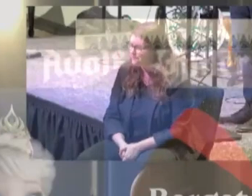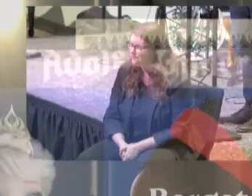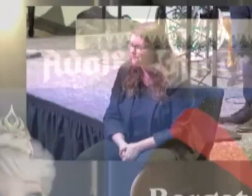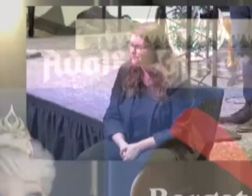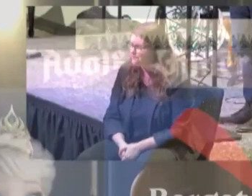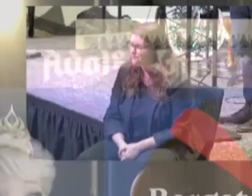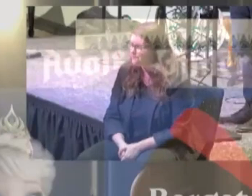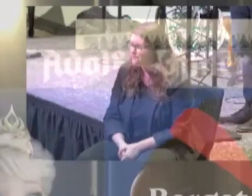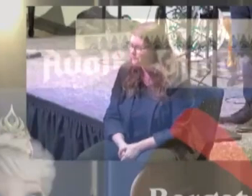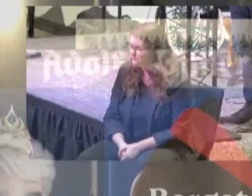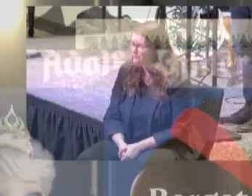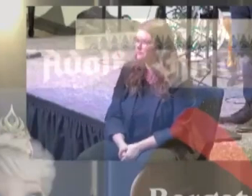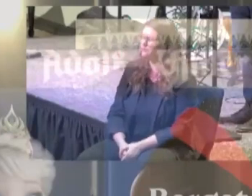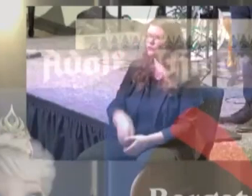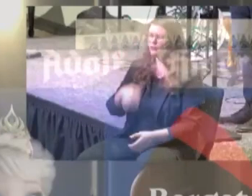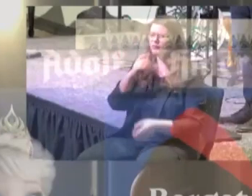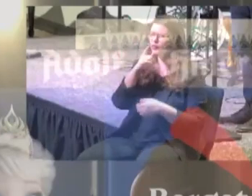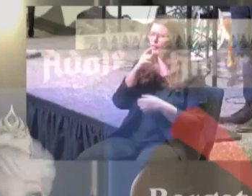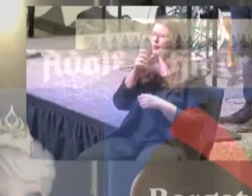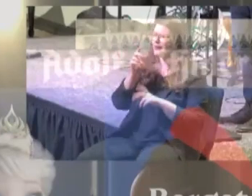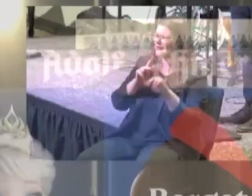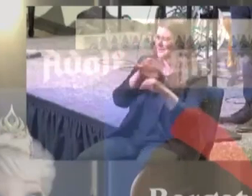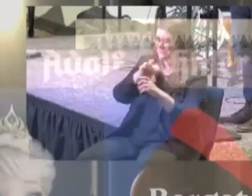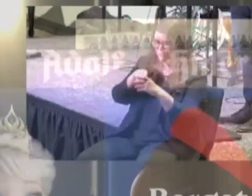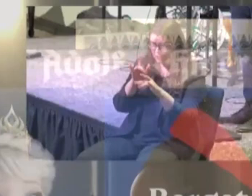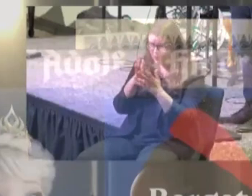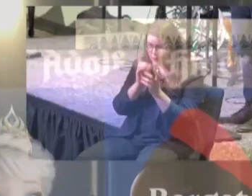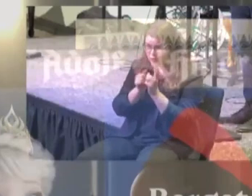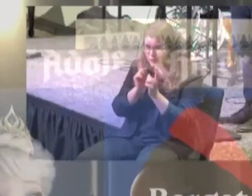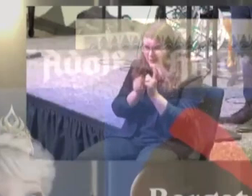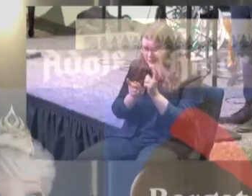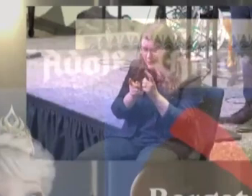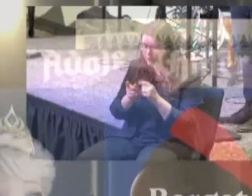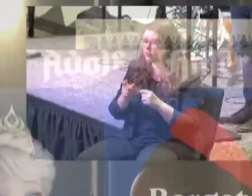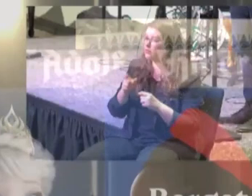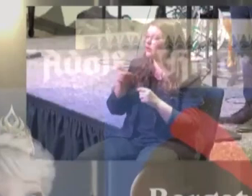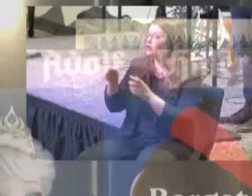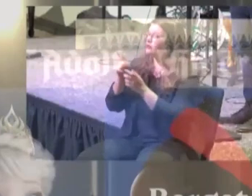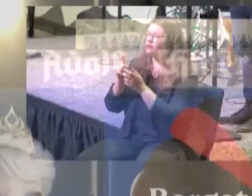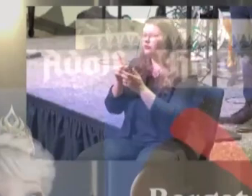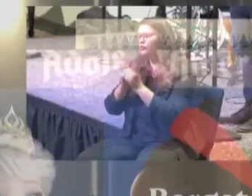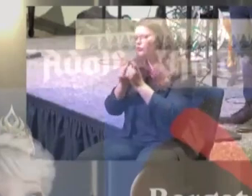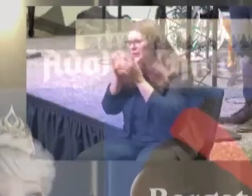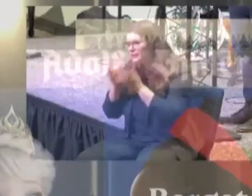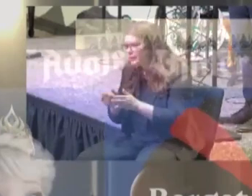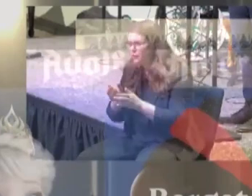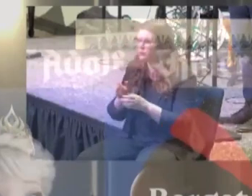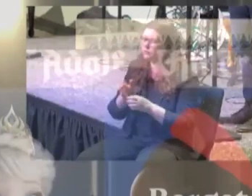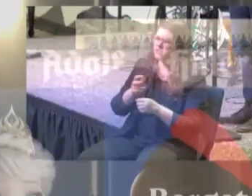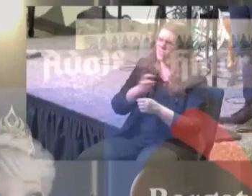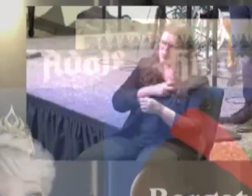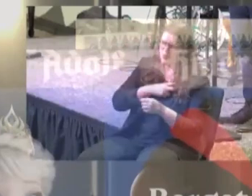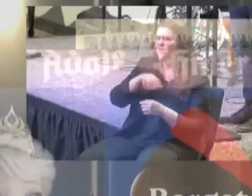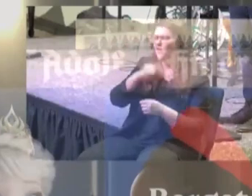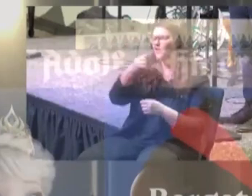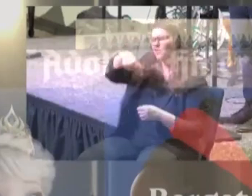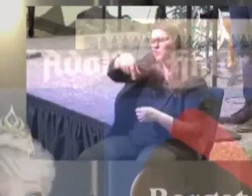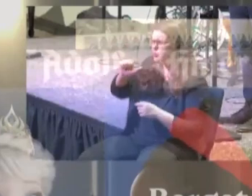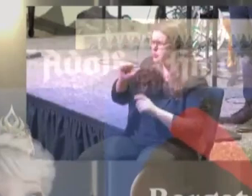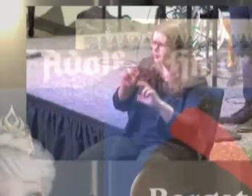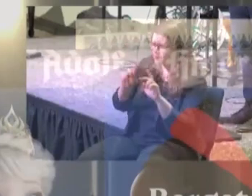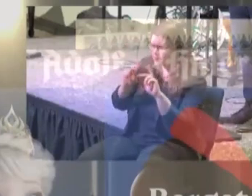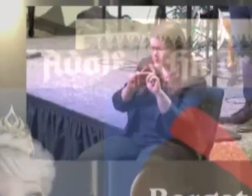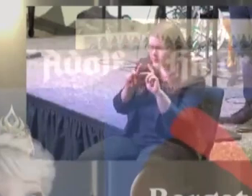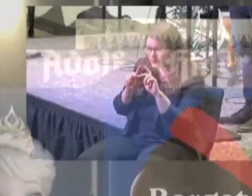The agents of Bible translation, translators and quality assurance personnel, are then expected to maintain loyalty of